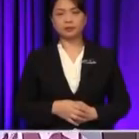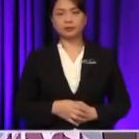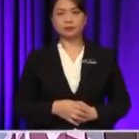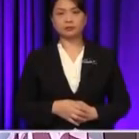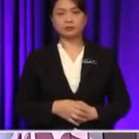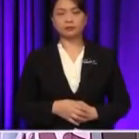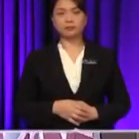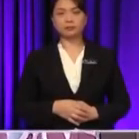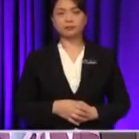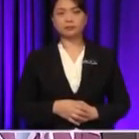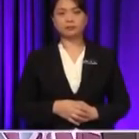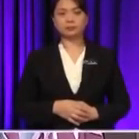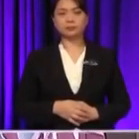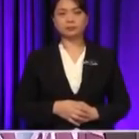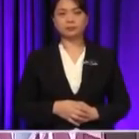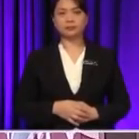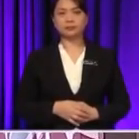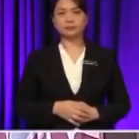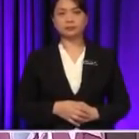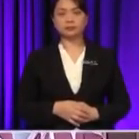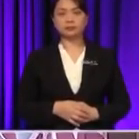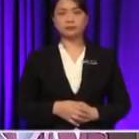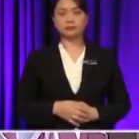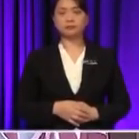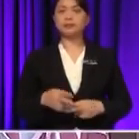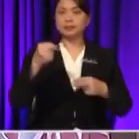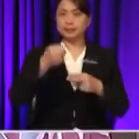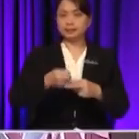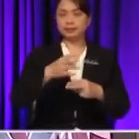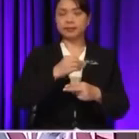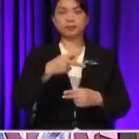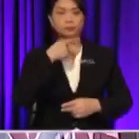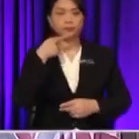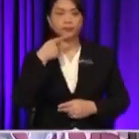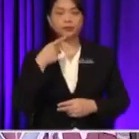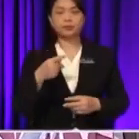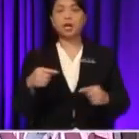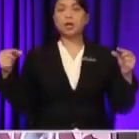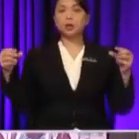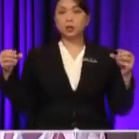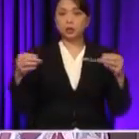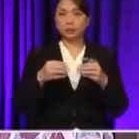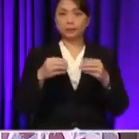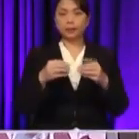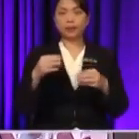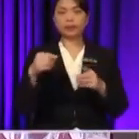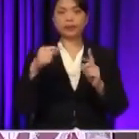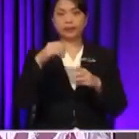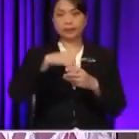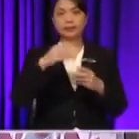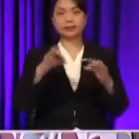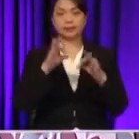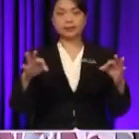a verb. Mm-hmm. Okay. So with a noun and a verb, they are going to use their imagination into constructing a sentence. Ah. It can be